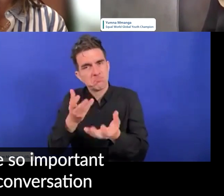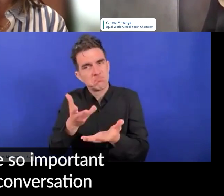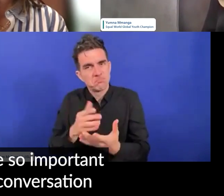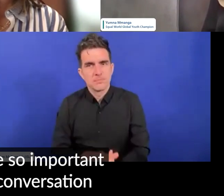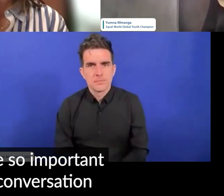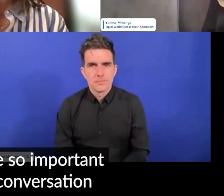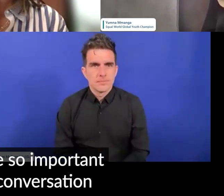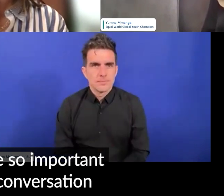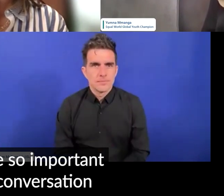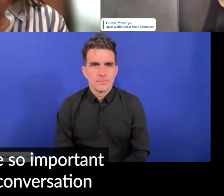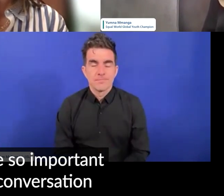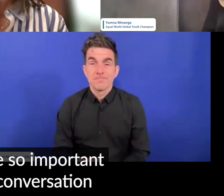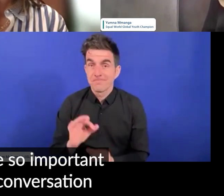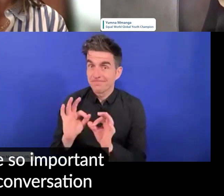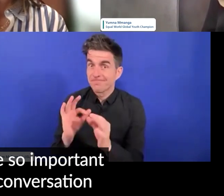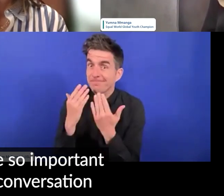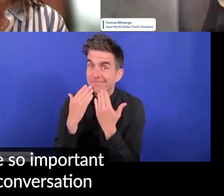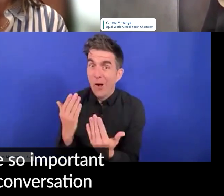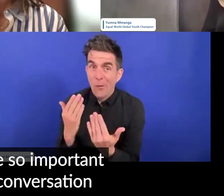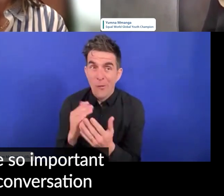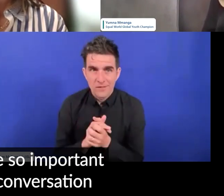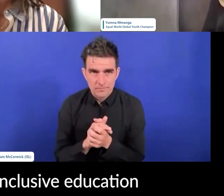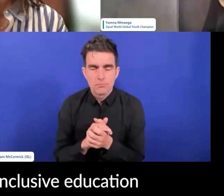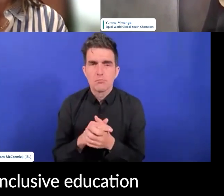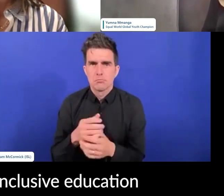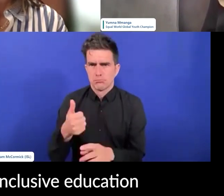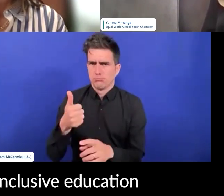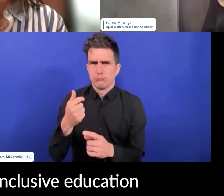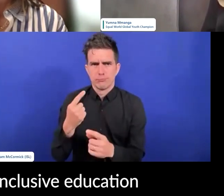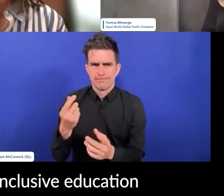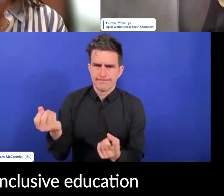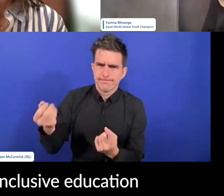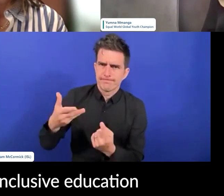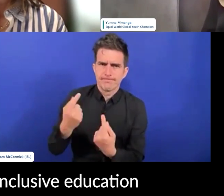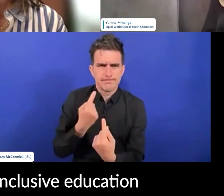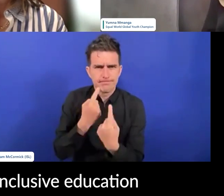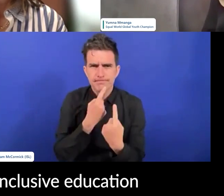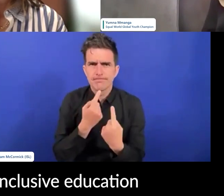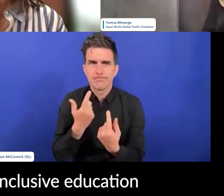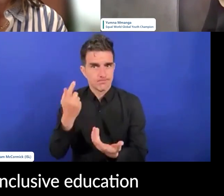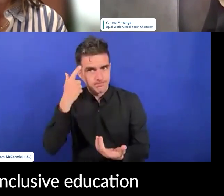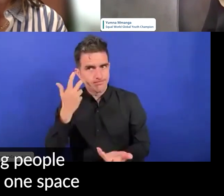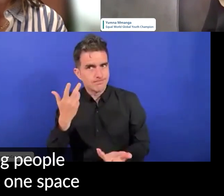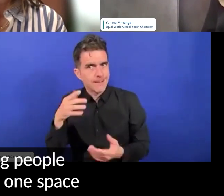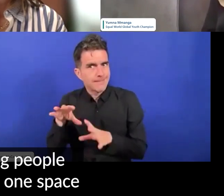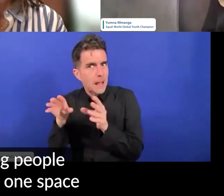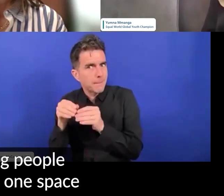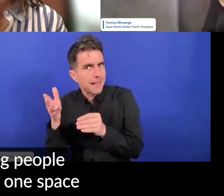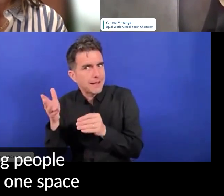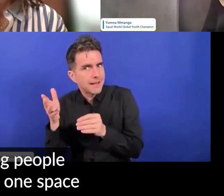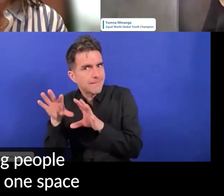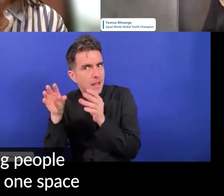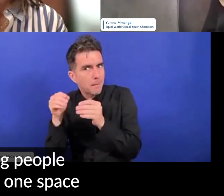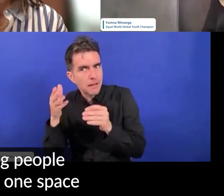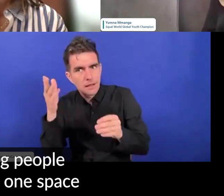they're so important as part of this conversation when we talk about inclusive education and bringing